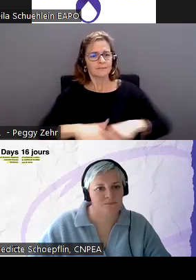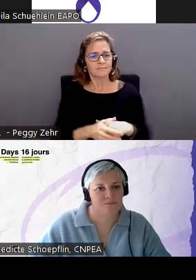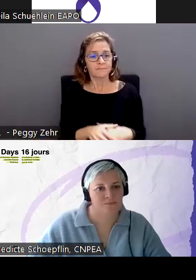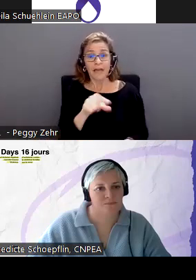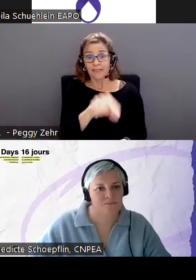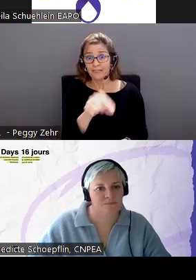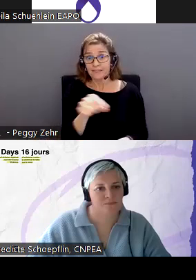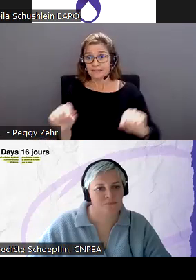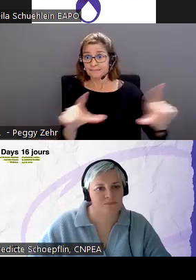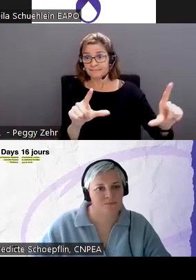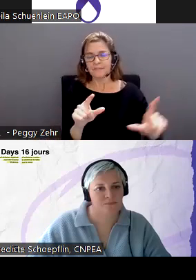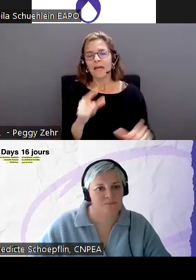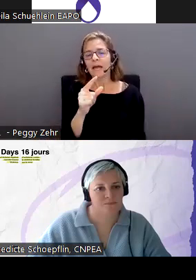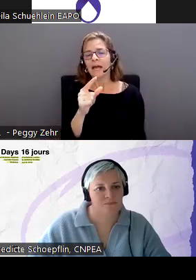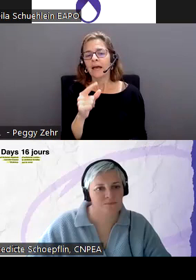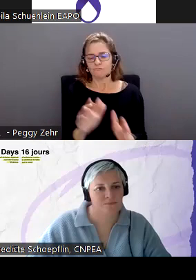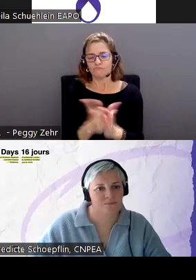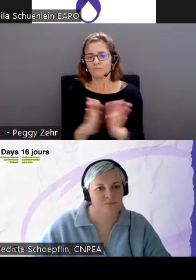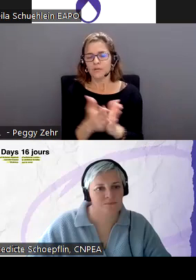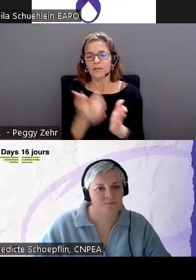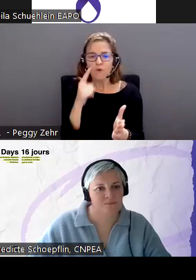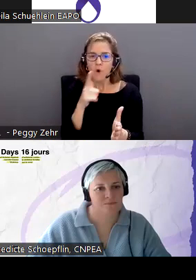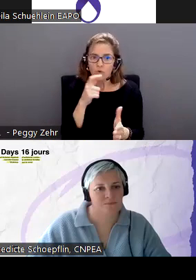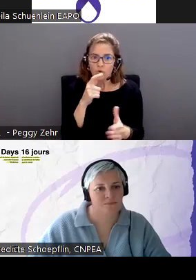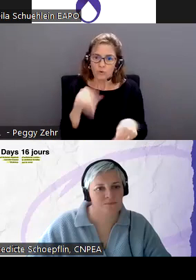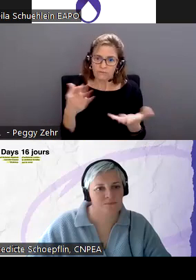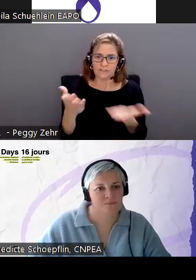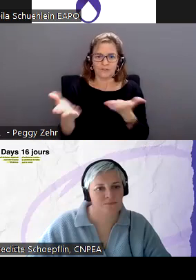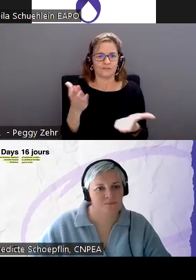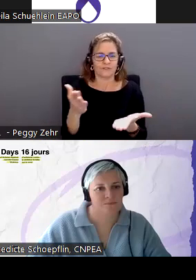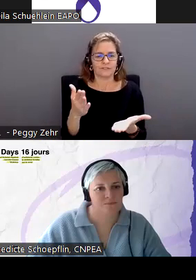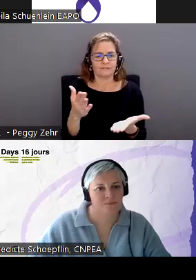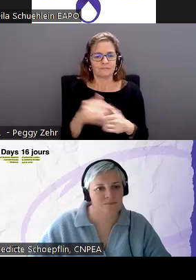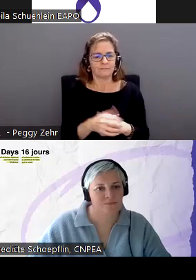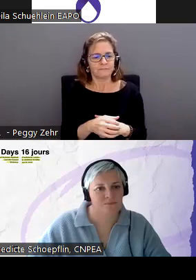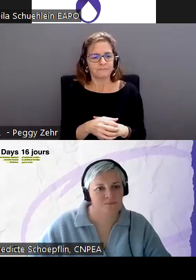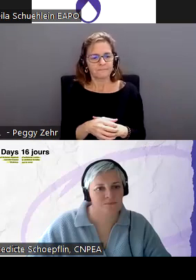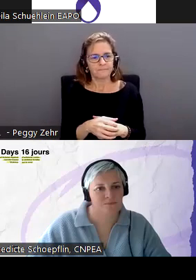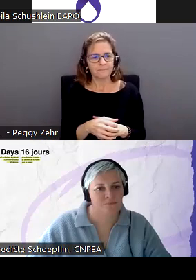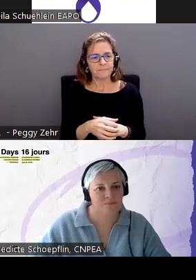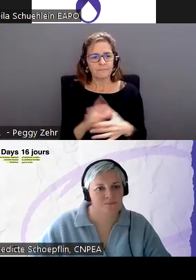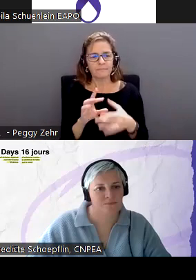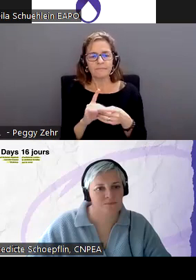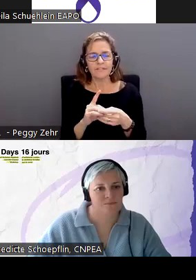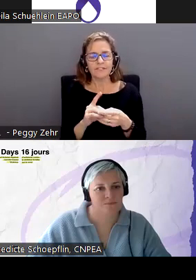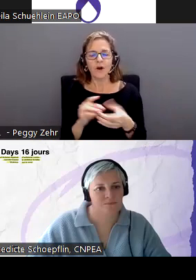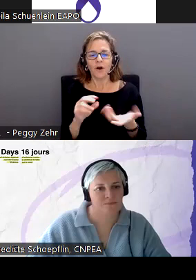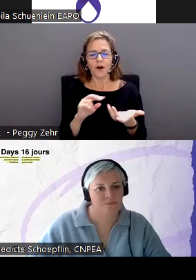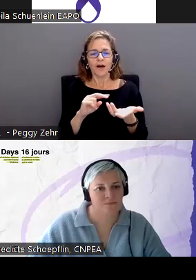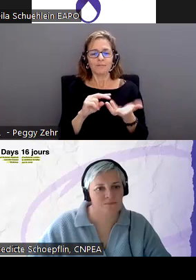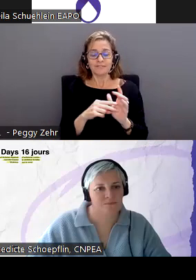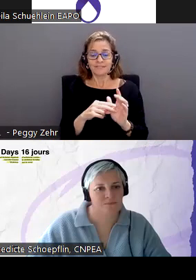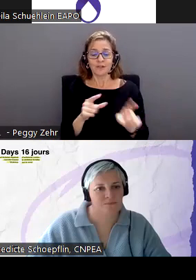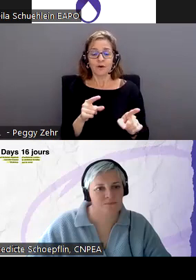practitioners. And I think it has lots of great stories in it about how do we put this into the water system,